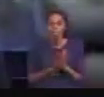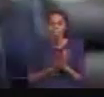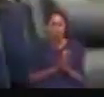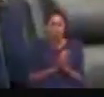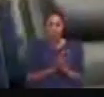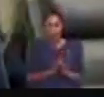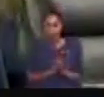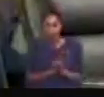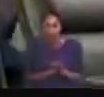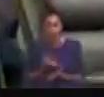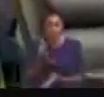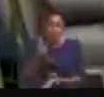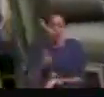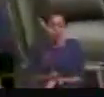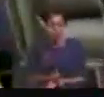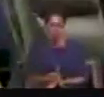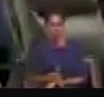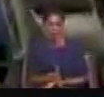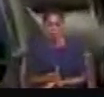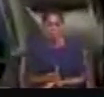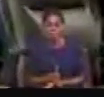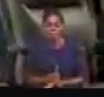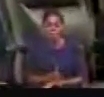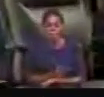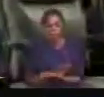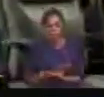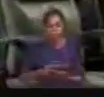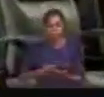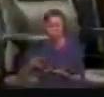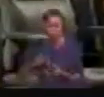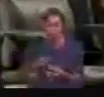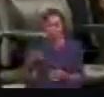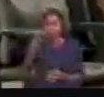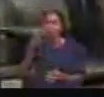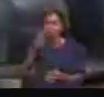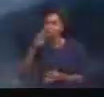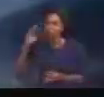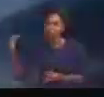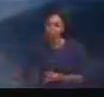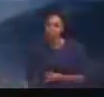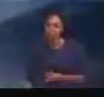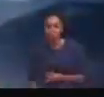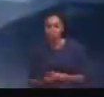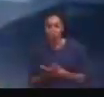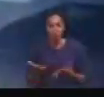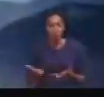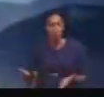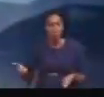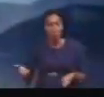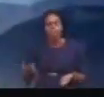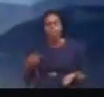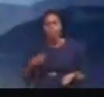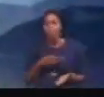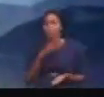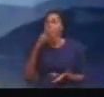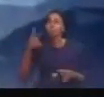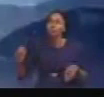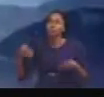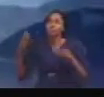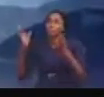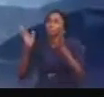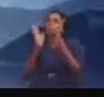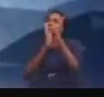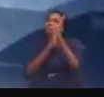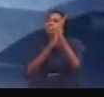praise. Amen. Amen. Holy Spirit, you are welcome here where we are. We give you praise.